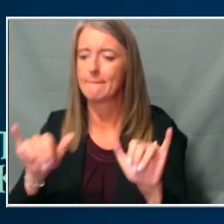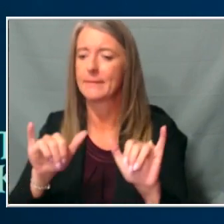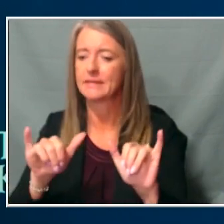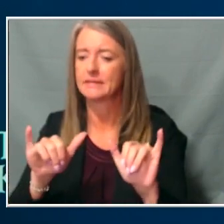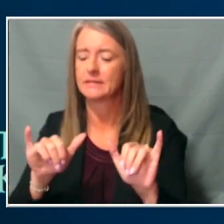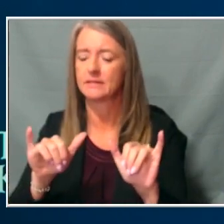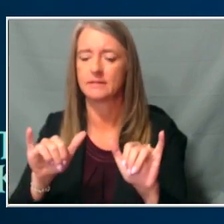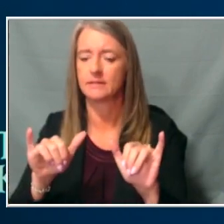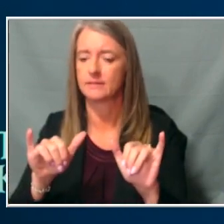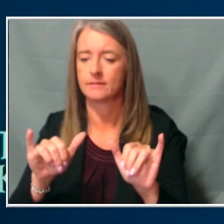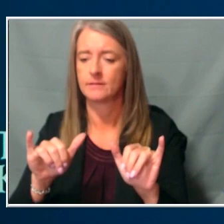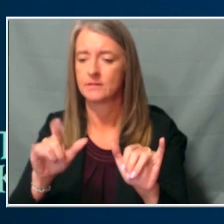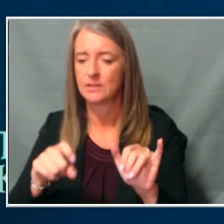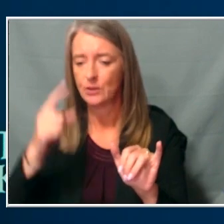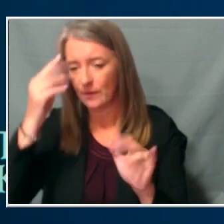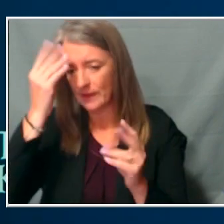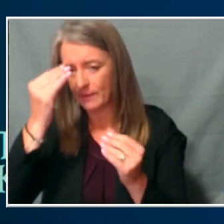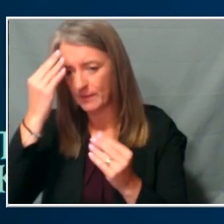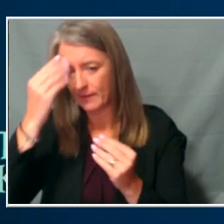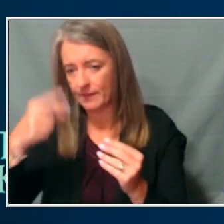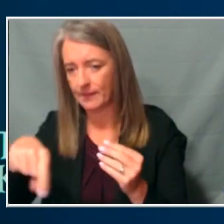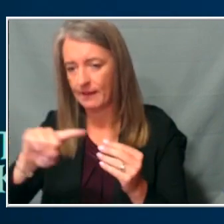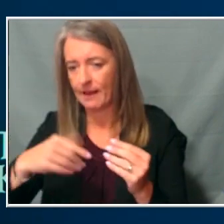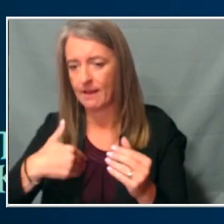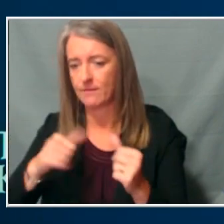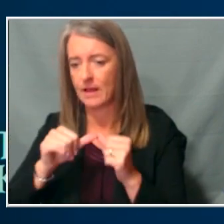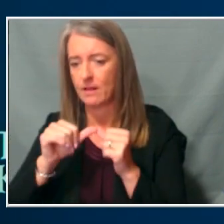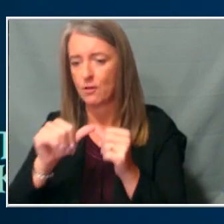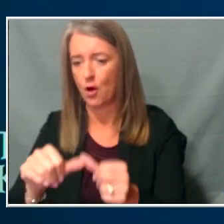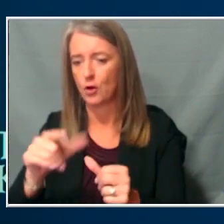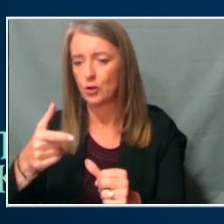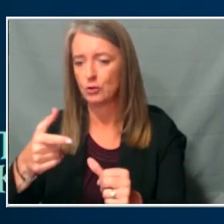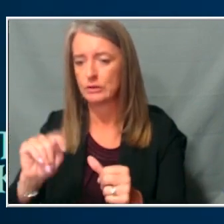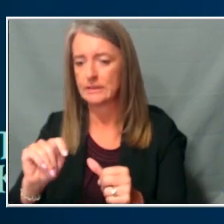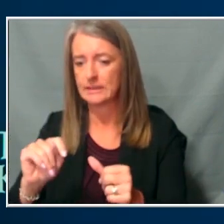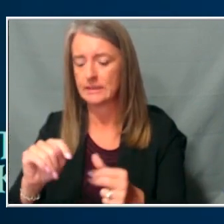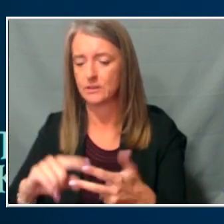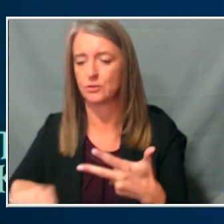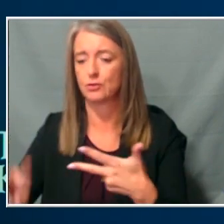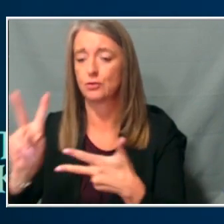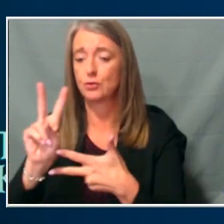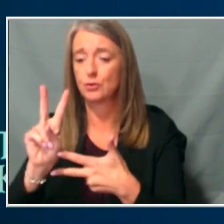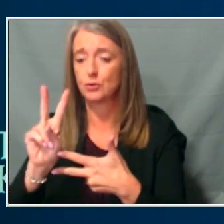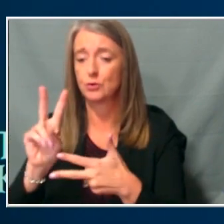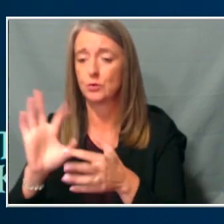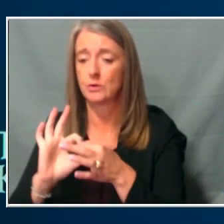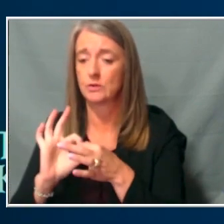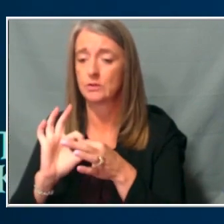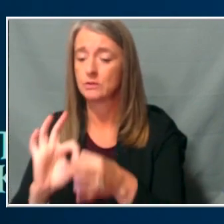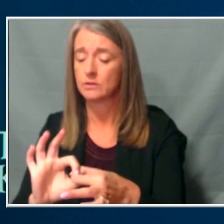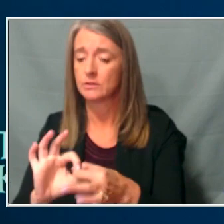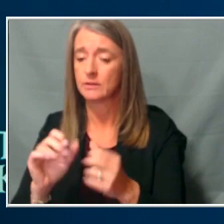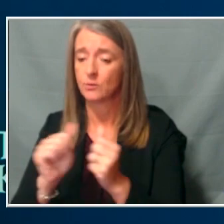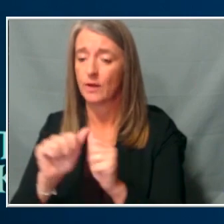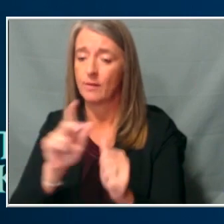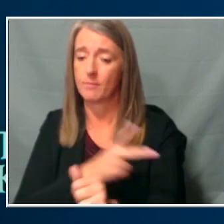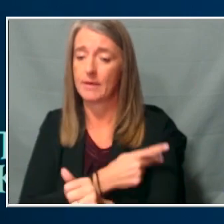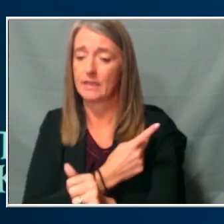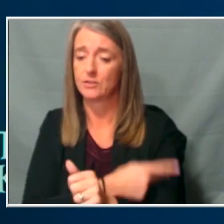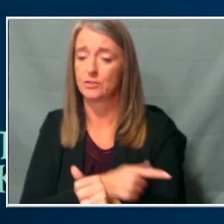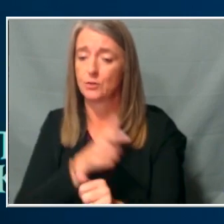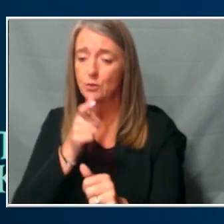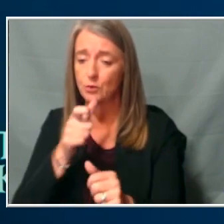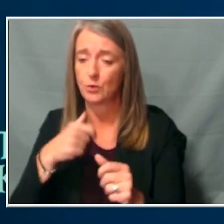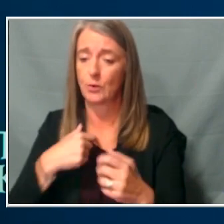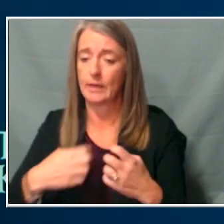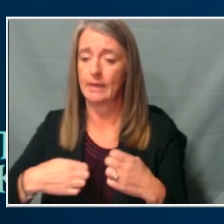about, you know, whether they have that long QT1 form, okay? Long QT2 is associated in patients who are